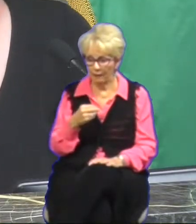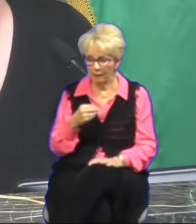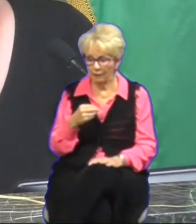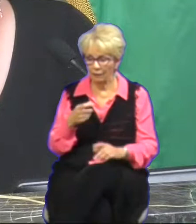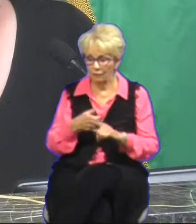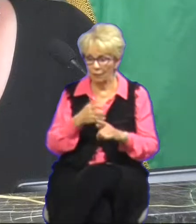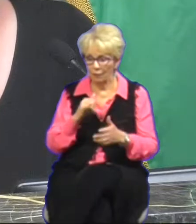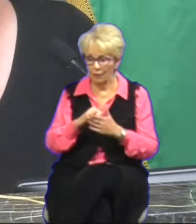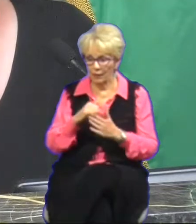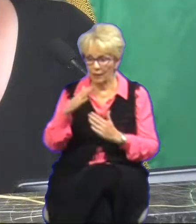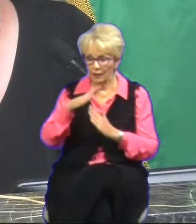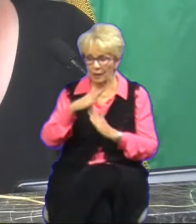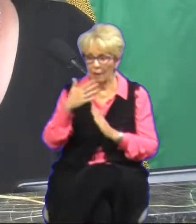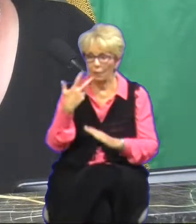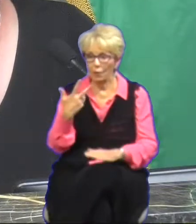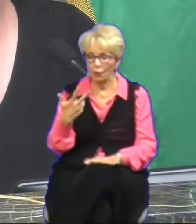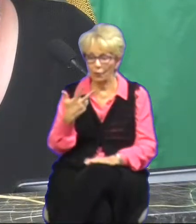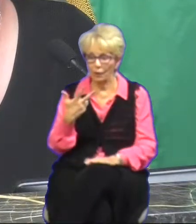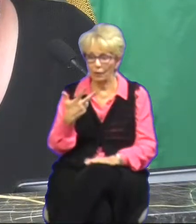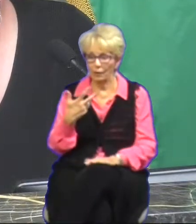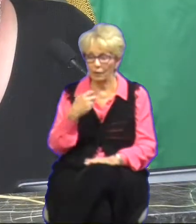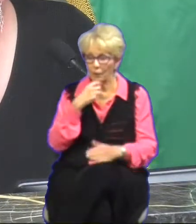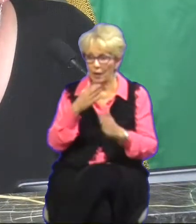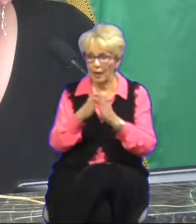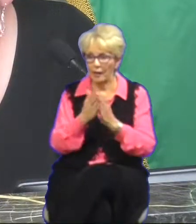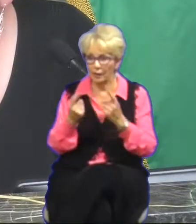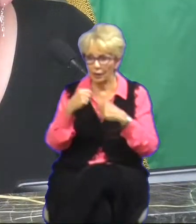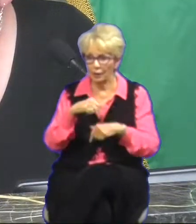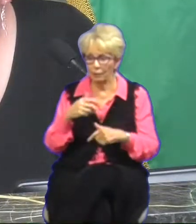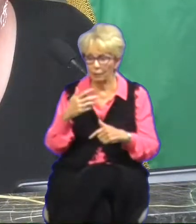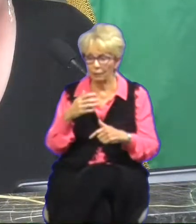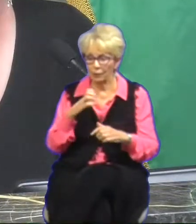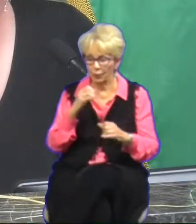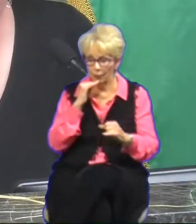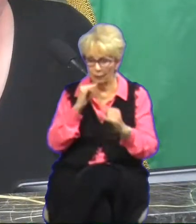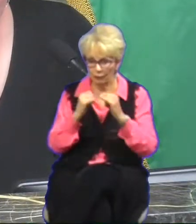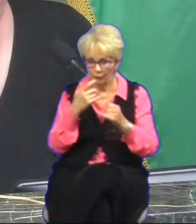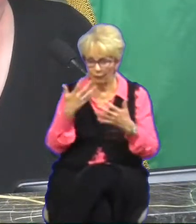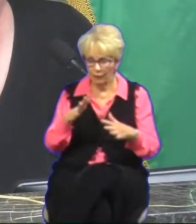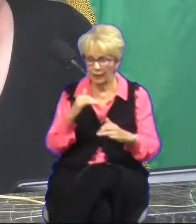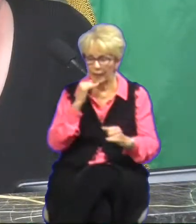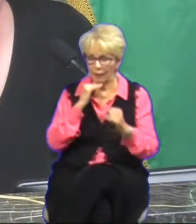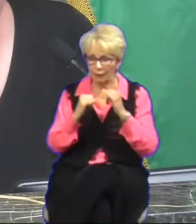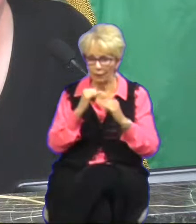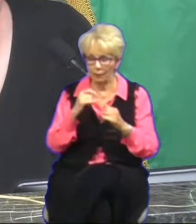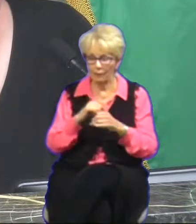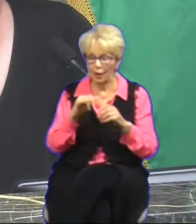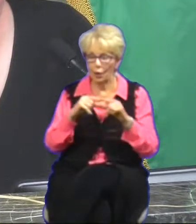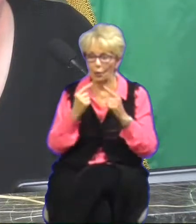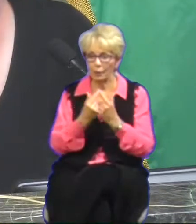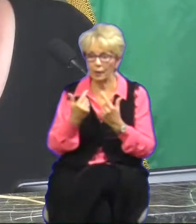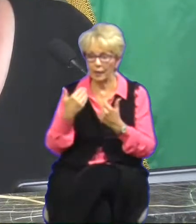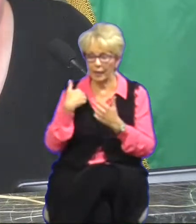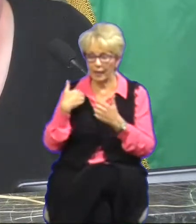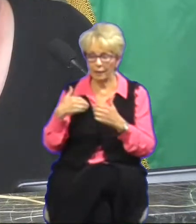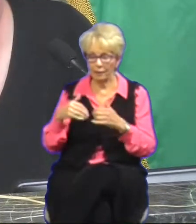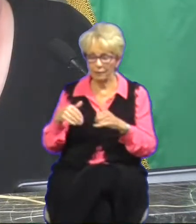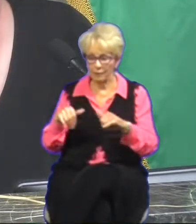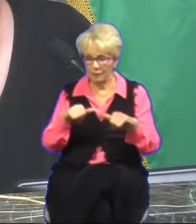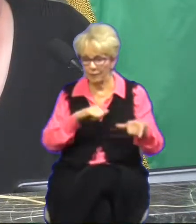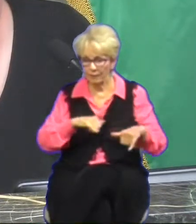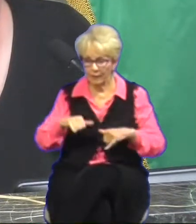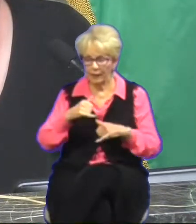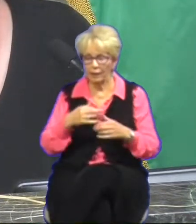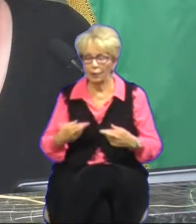that, the top three were asked to come and do interviews. They were interviewed. The group has